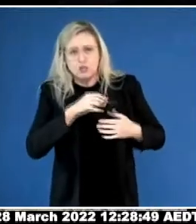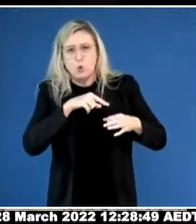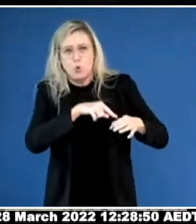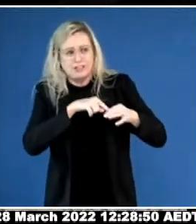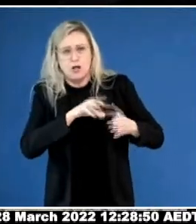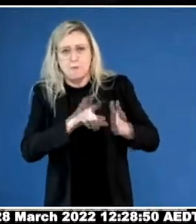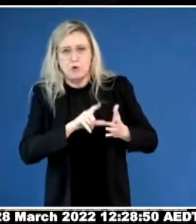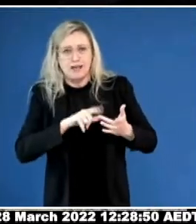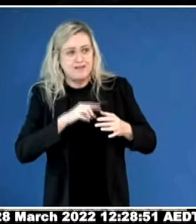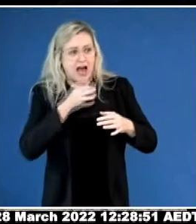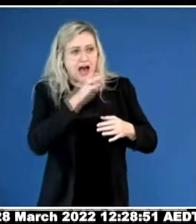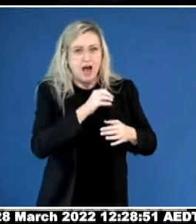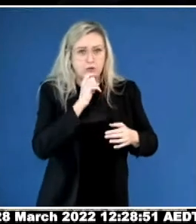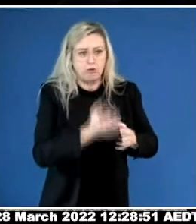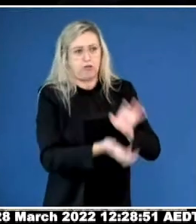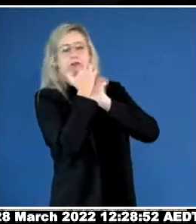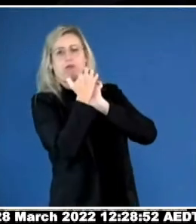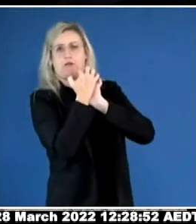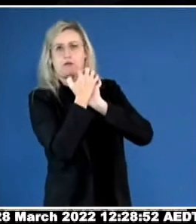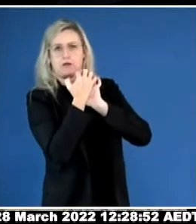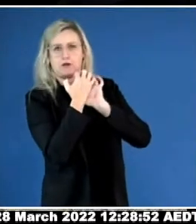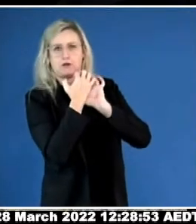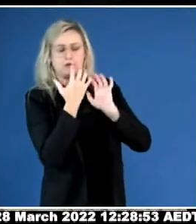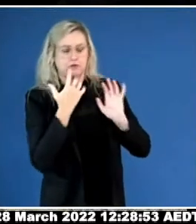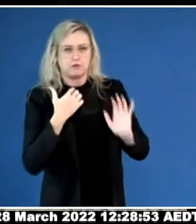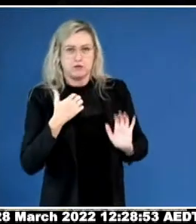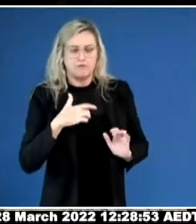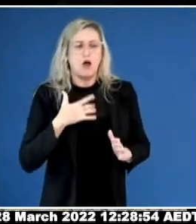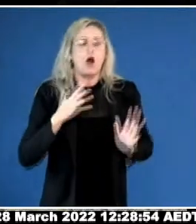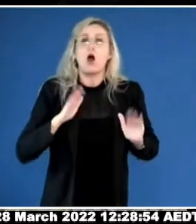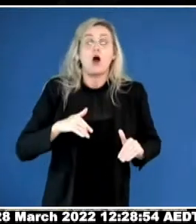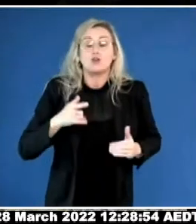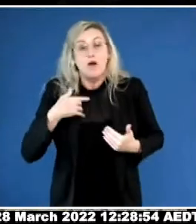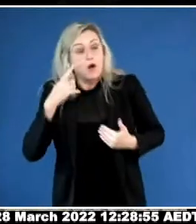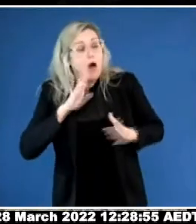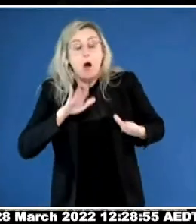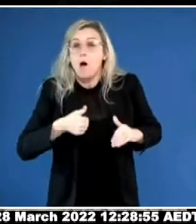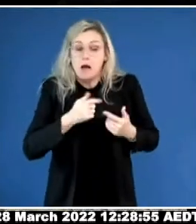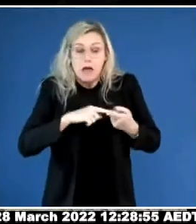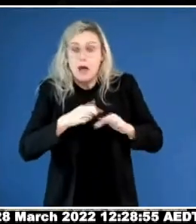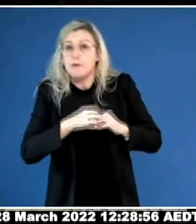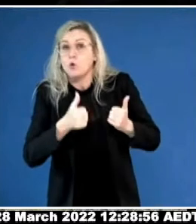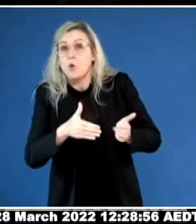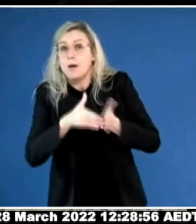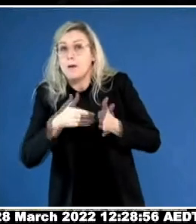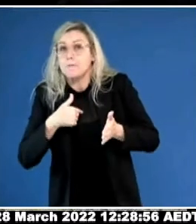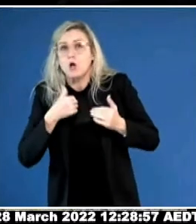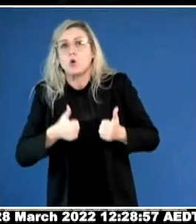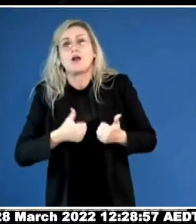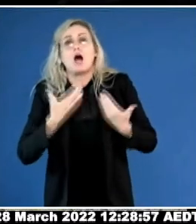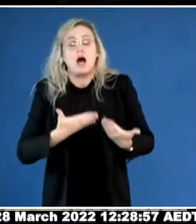I understand now. But at the time, I just thought, he's doing this great thing to help me and how ungrateful of me not